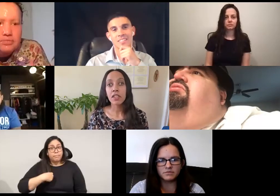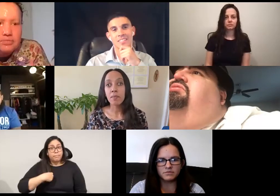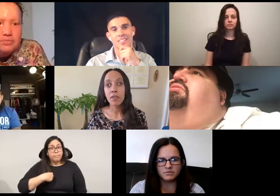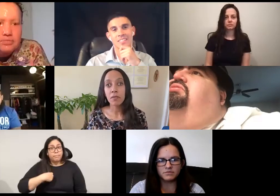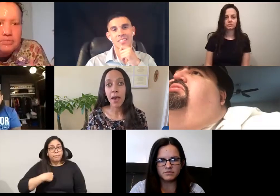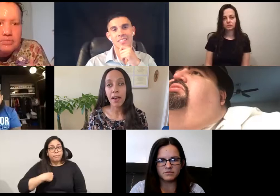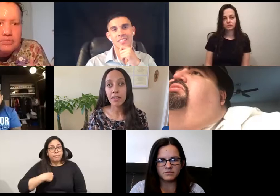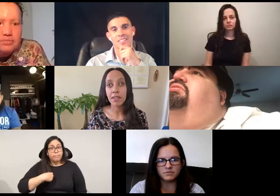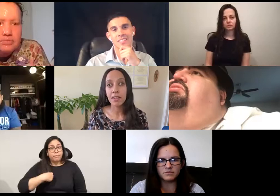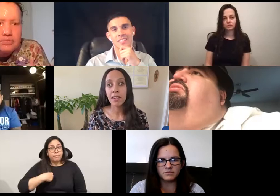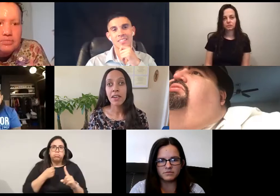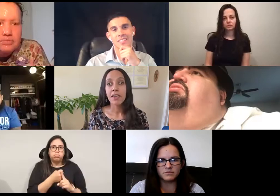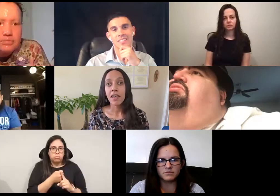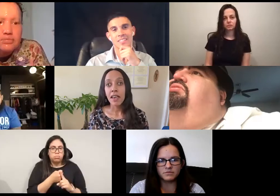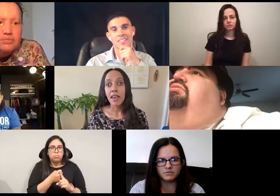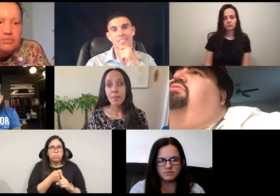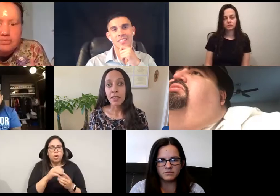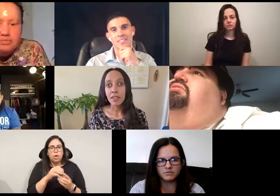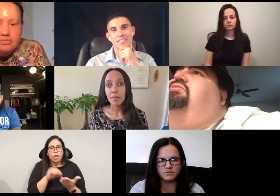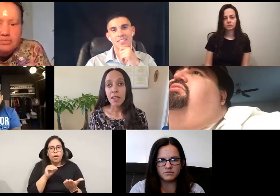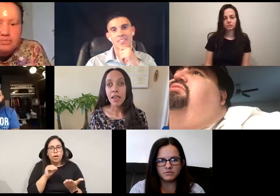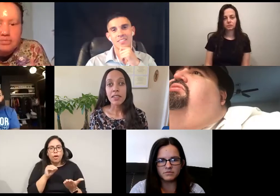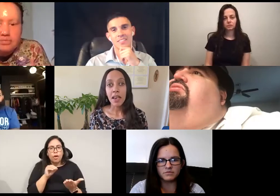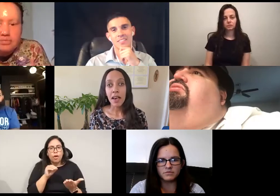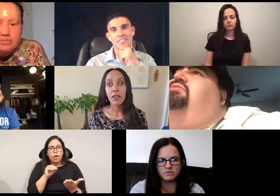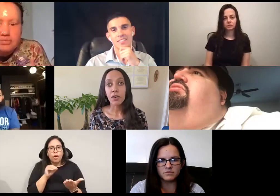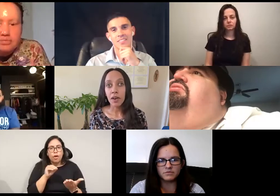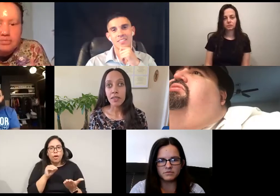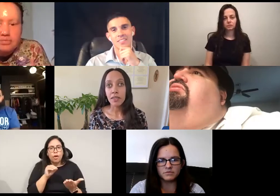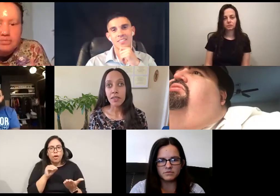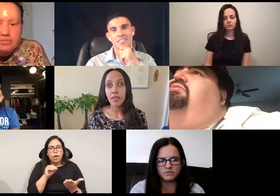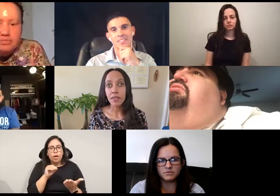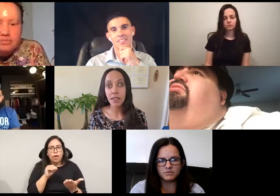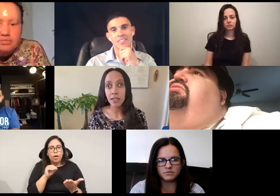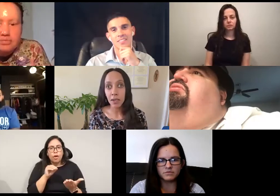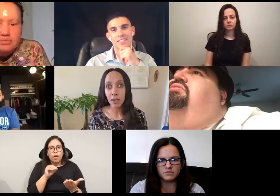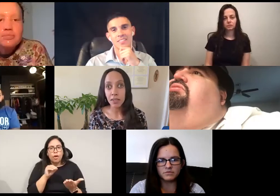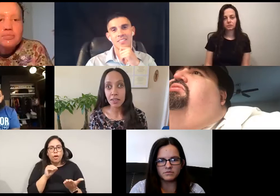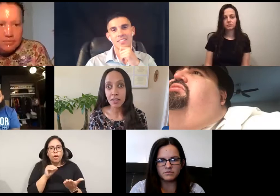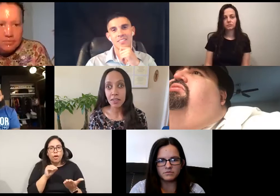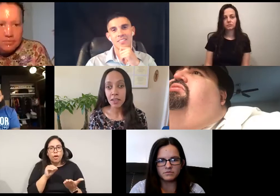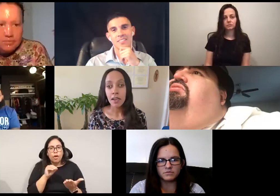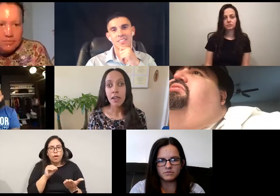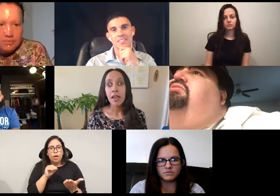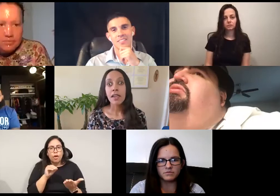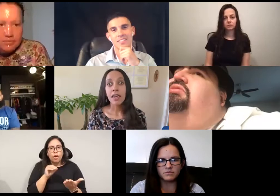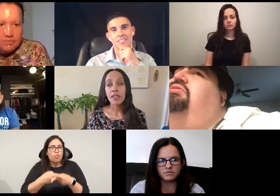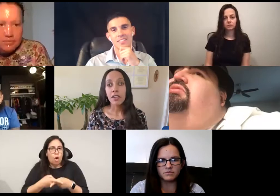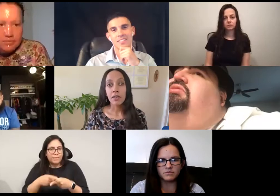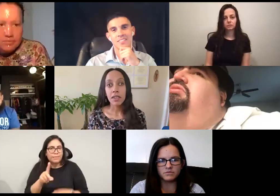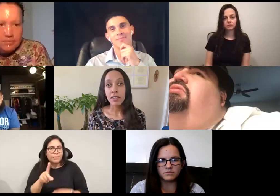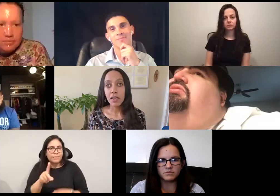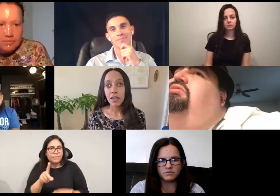to move past ableism is to have cross-disability experiences, engaging